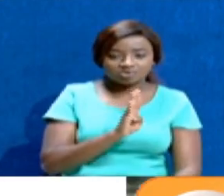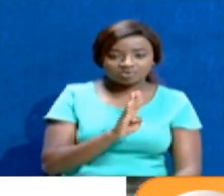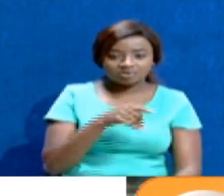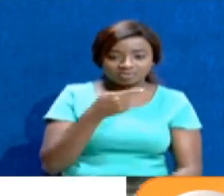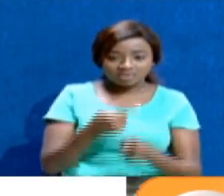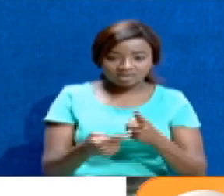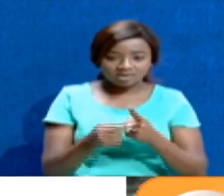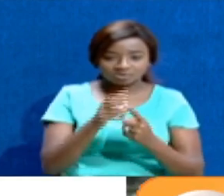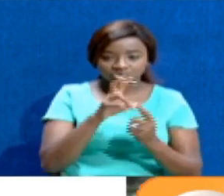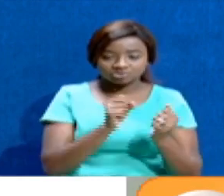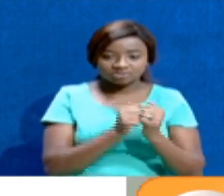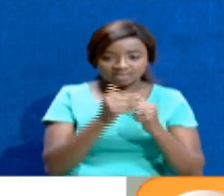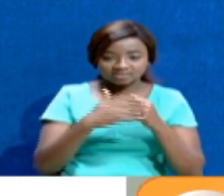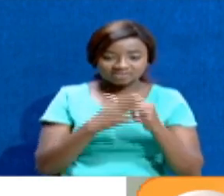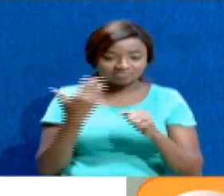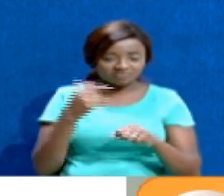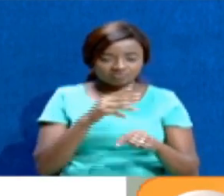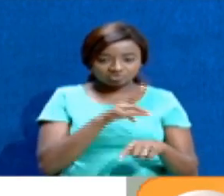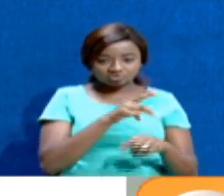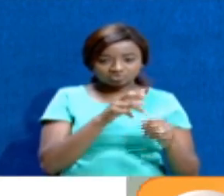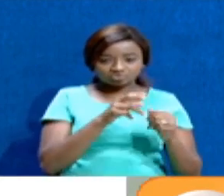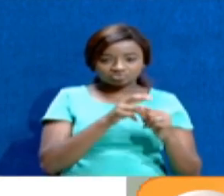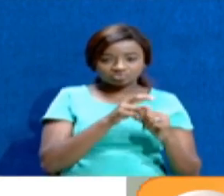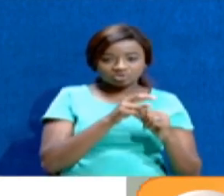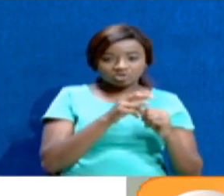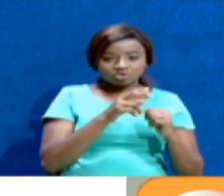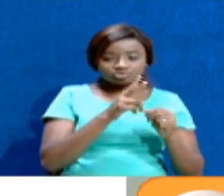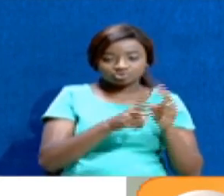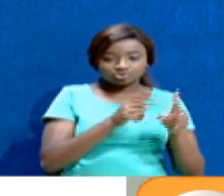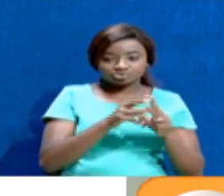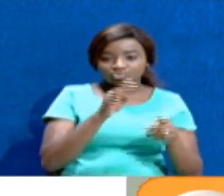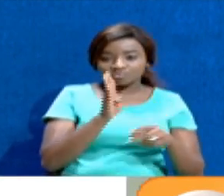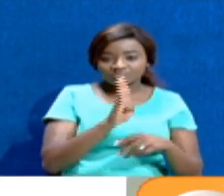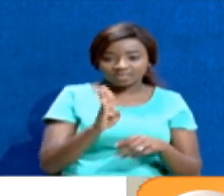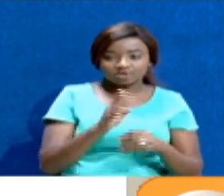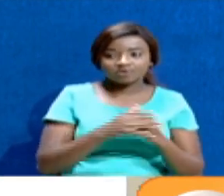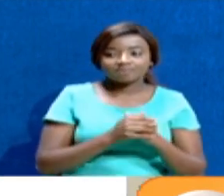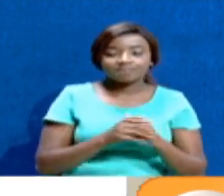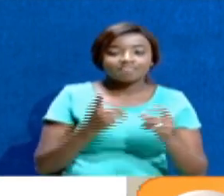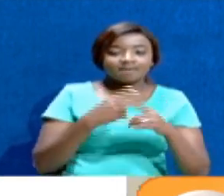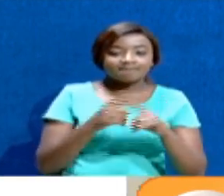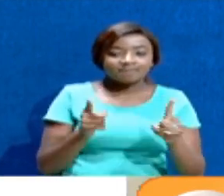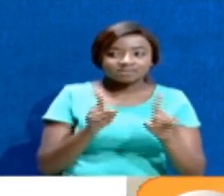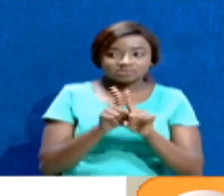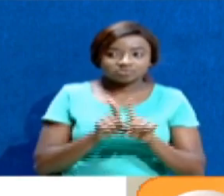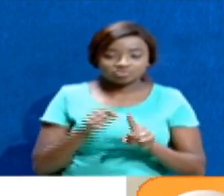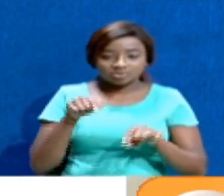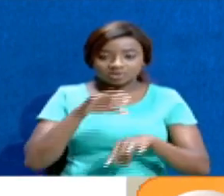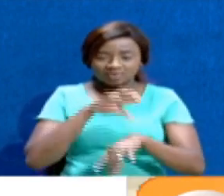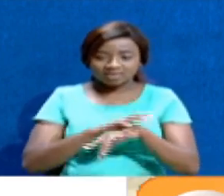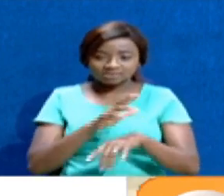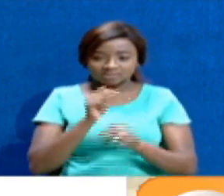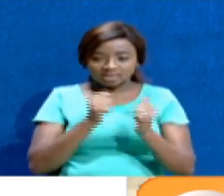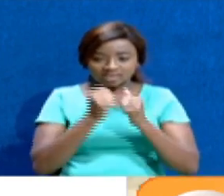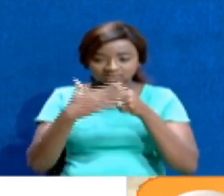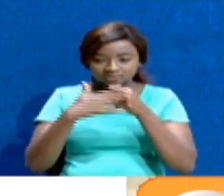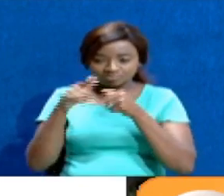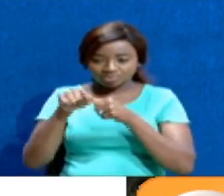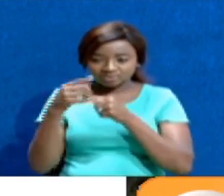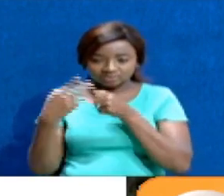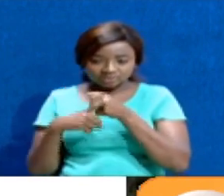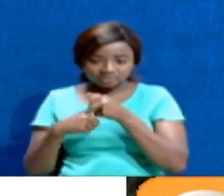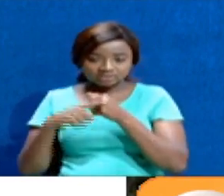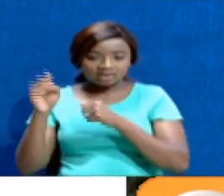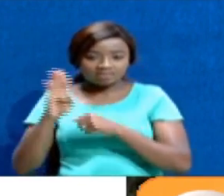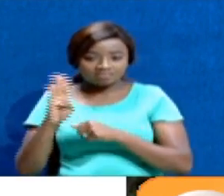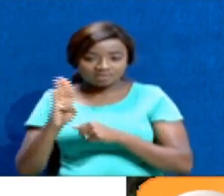in 2019. The bank reported a 14.9% growth in total assets to cash, 90.6 billion, with customer